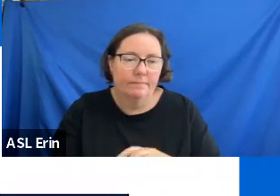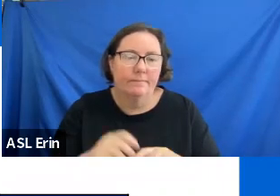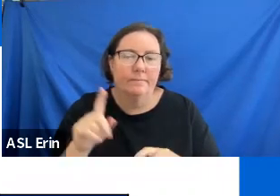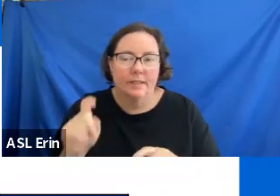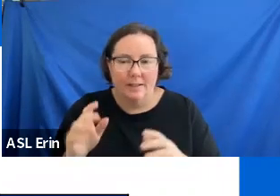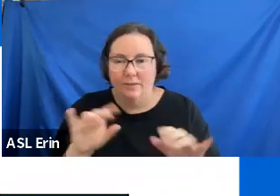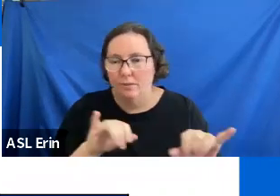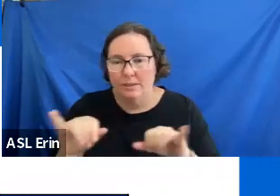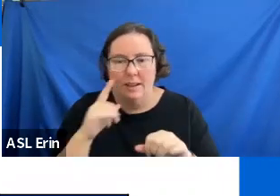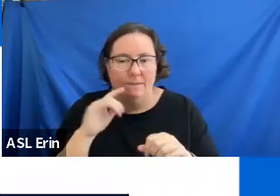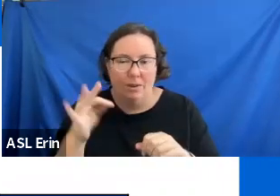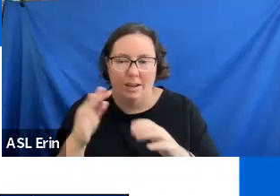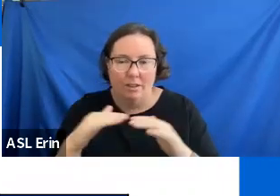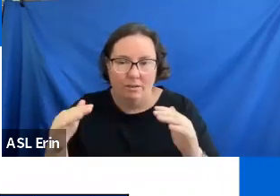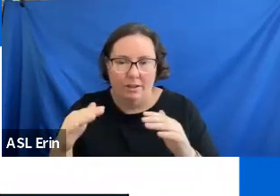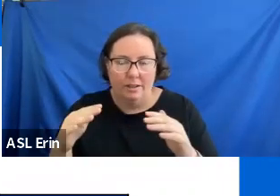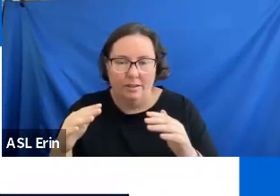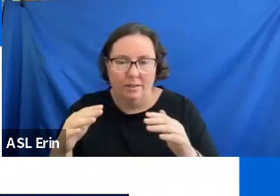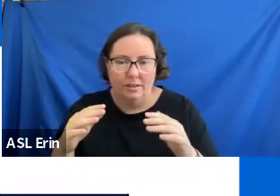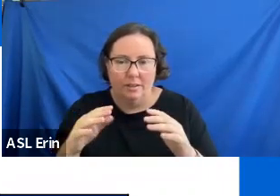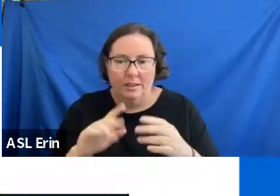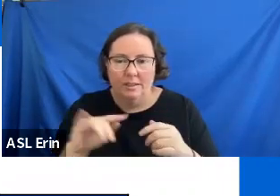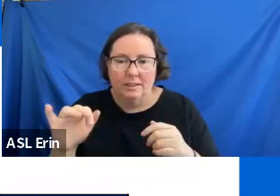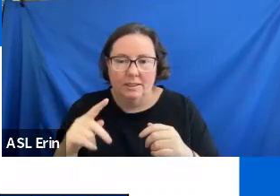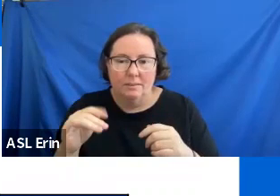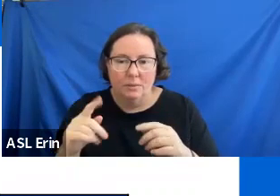requested for our 9th grade GPA distribution.